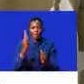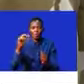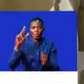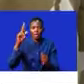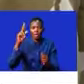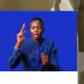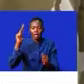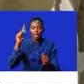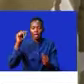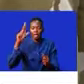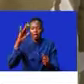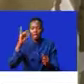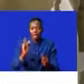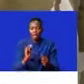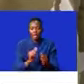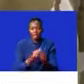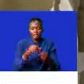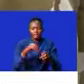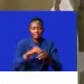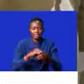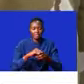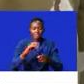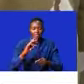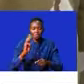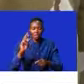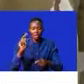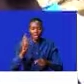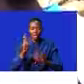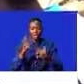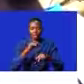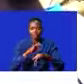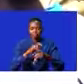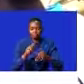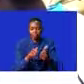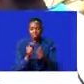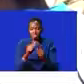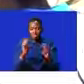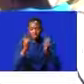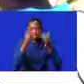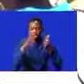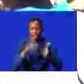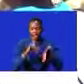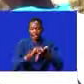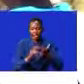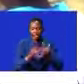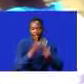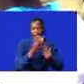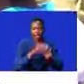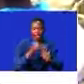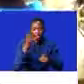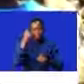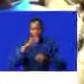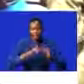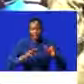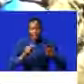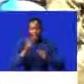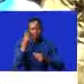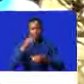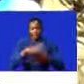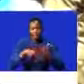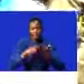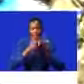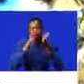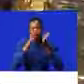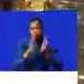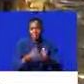ne weche mag lee e yimbo mar Kenya oro ote ne oganda jo Kenya ni rito lee en tich mar oganda duto. Ha owacho ni lee go gin kuonde ma